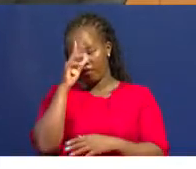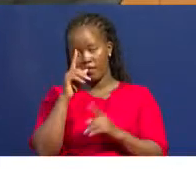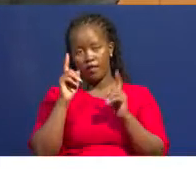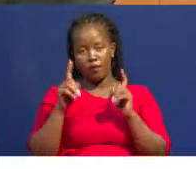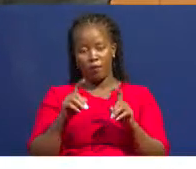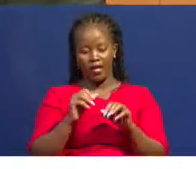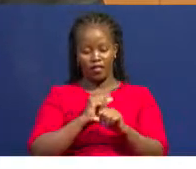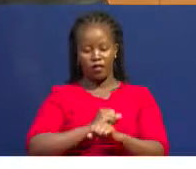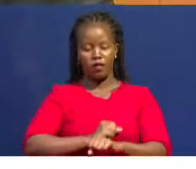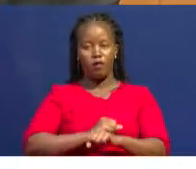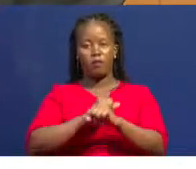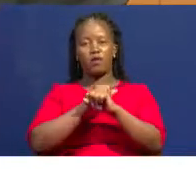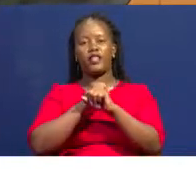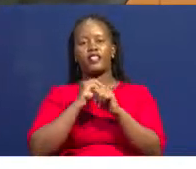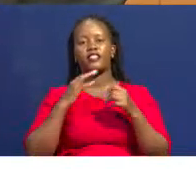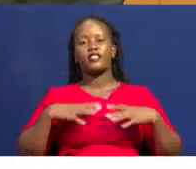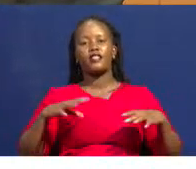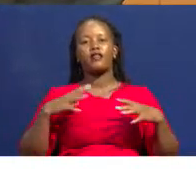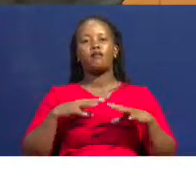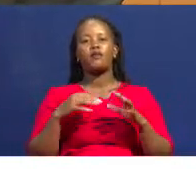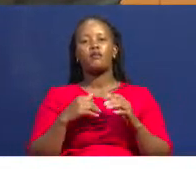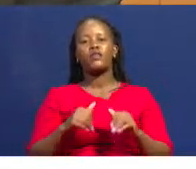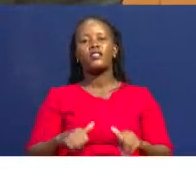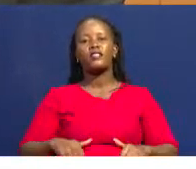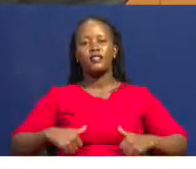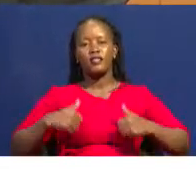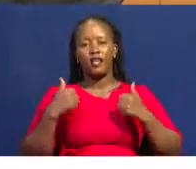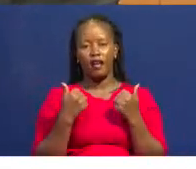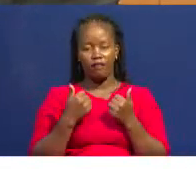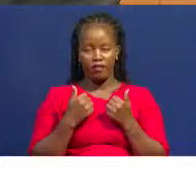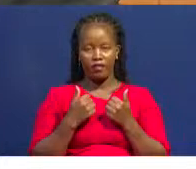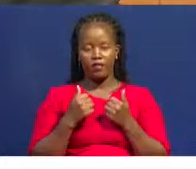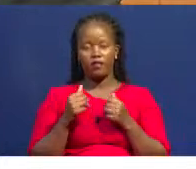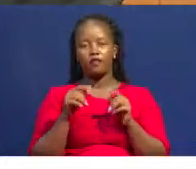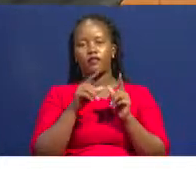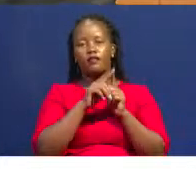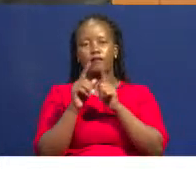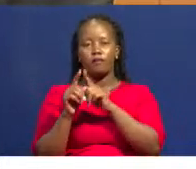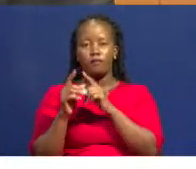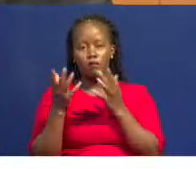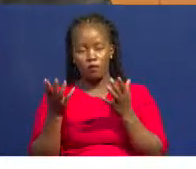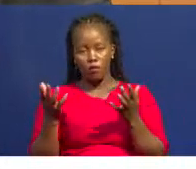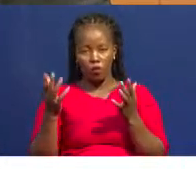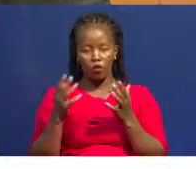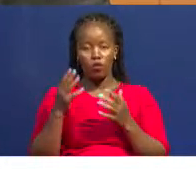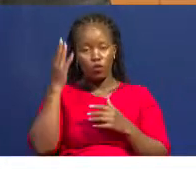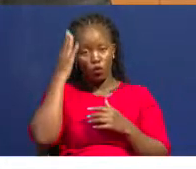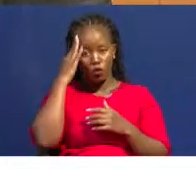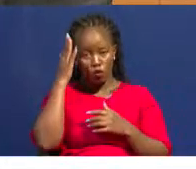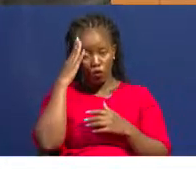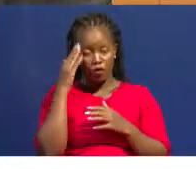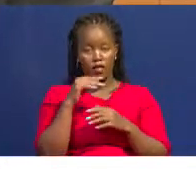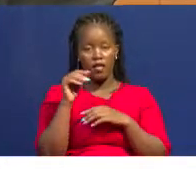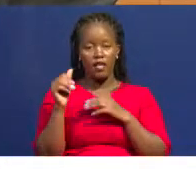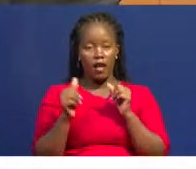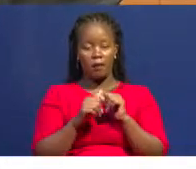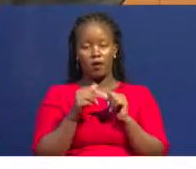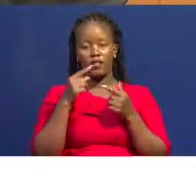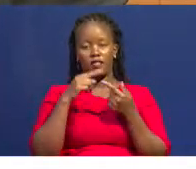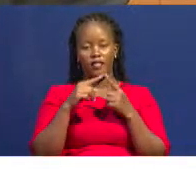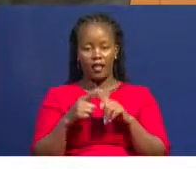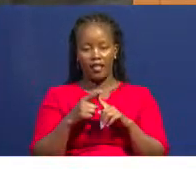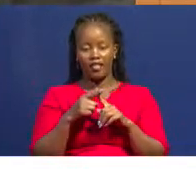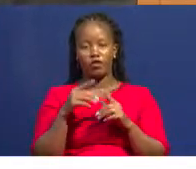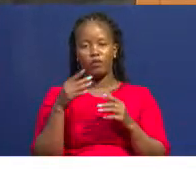These are government bodies. We want them to involve police. NTSA, we want KBC because of the standards to be involved.